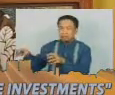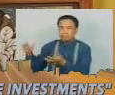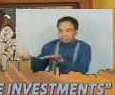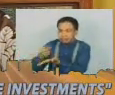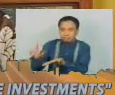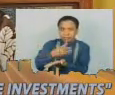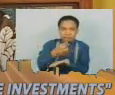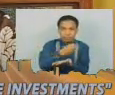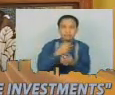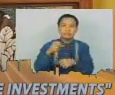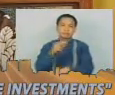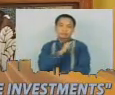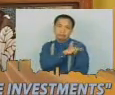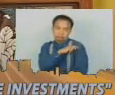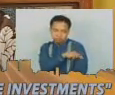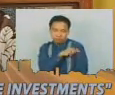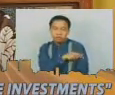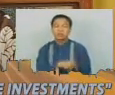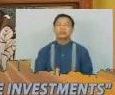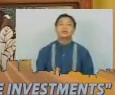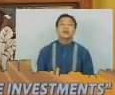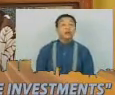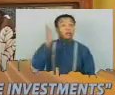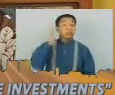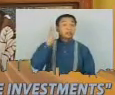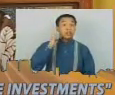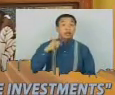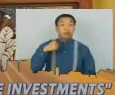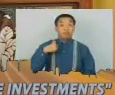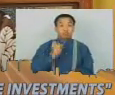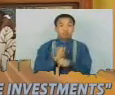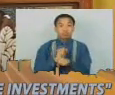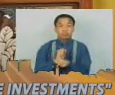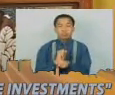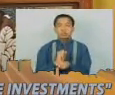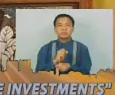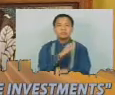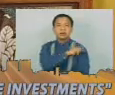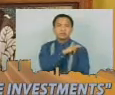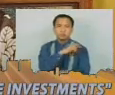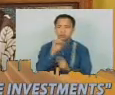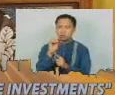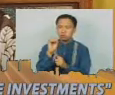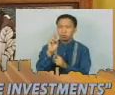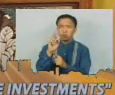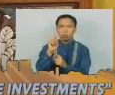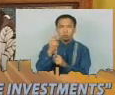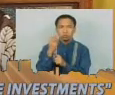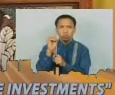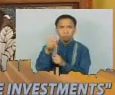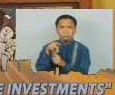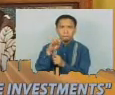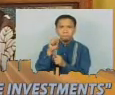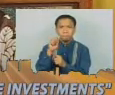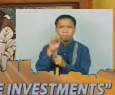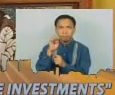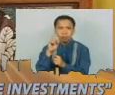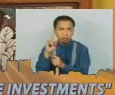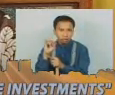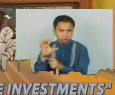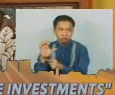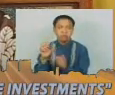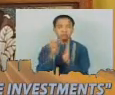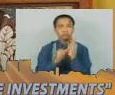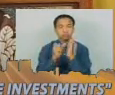was doing orthopedic surgery at National Orthopedic Hospital, no, whenever patients were brought in, they're